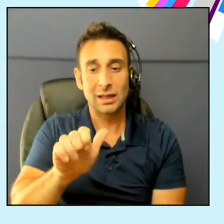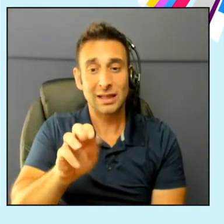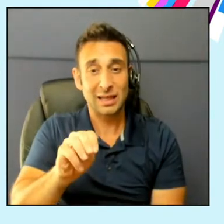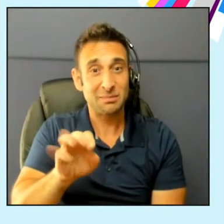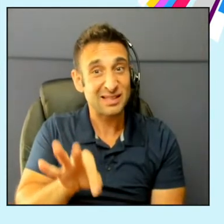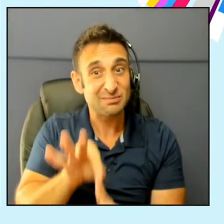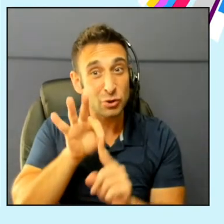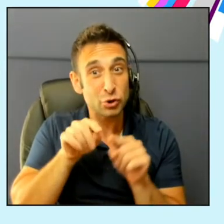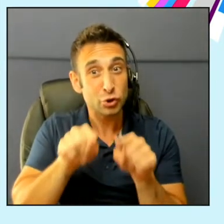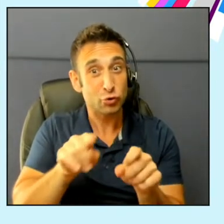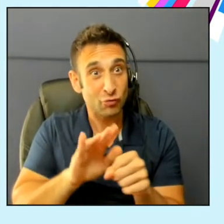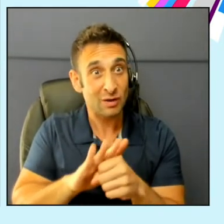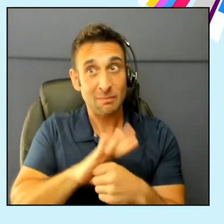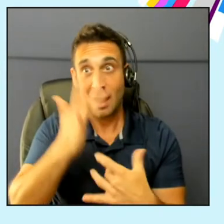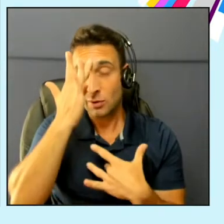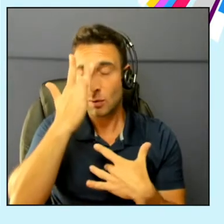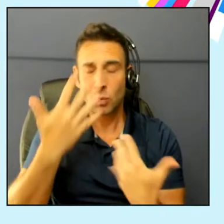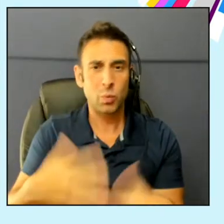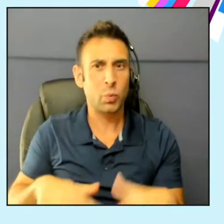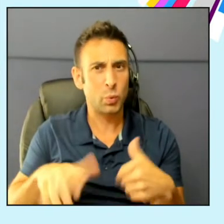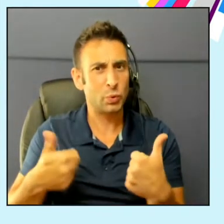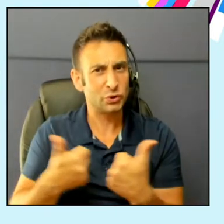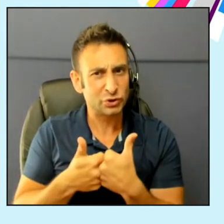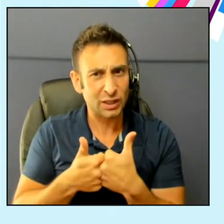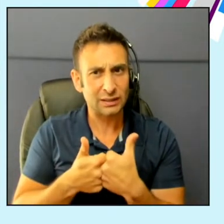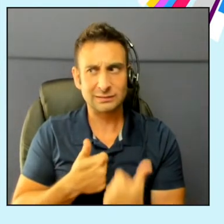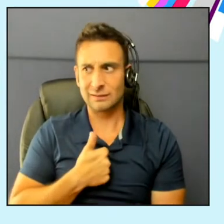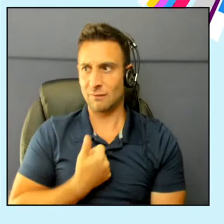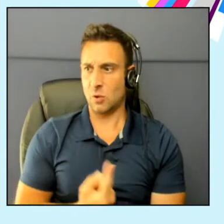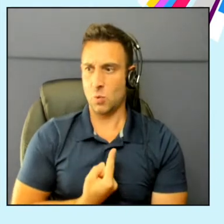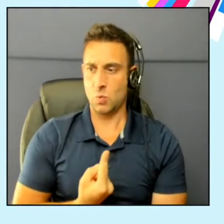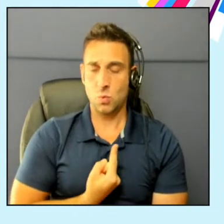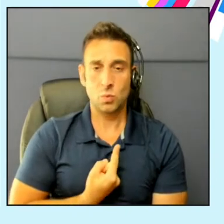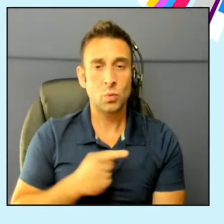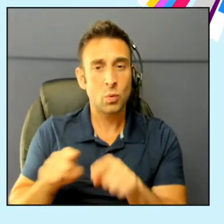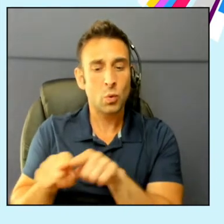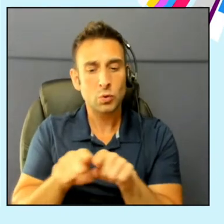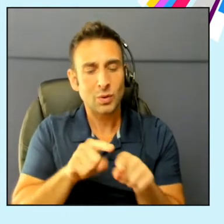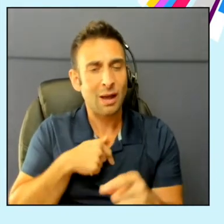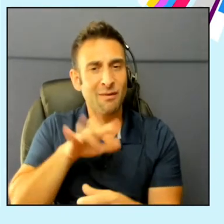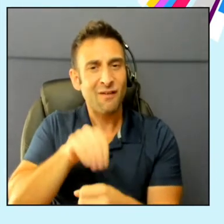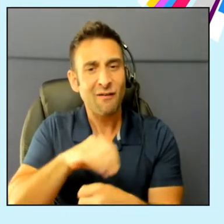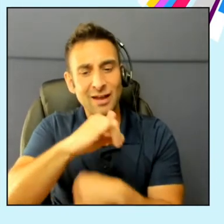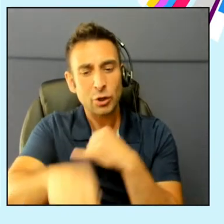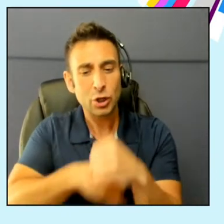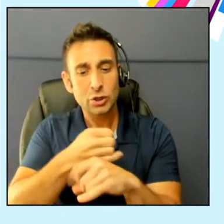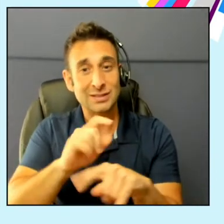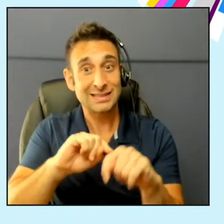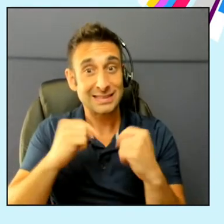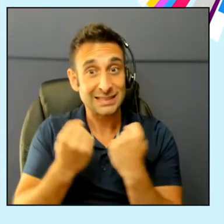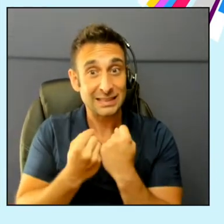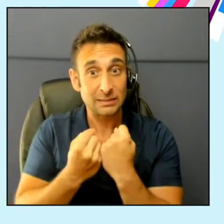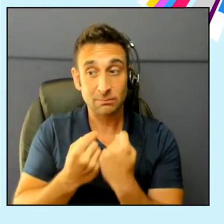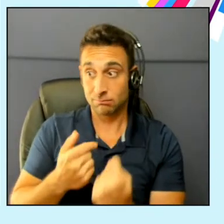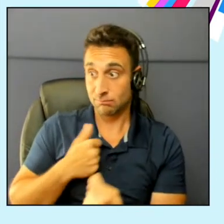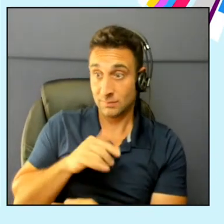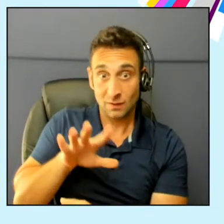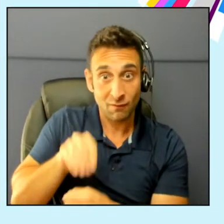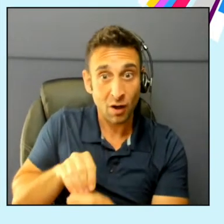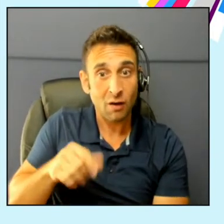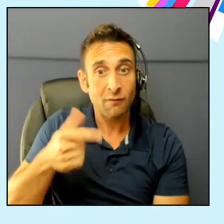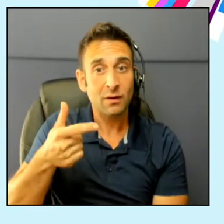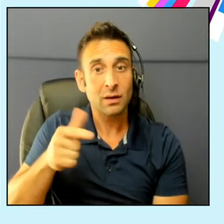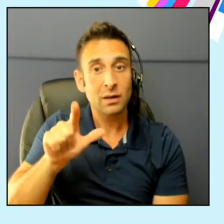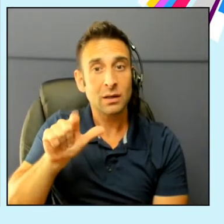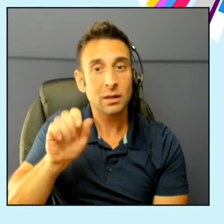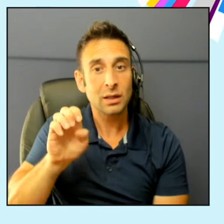really challenging. On top of that, I'm a part of an international team, so Gleam really helped me not only to contribute to a topic that is